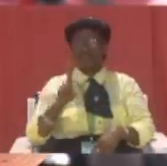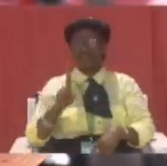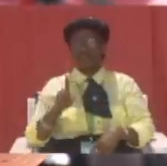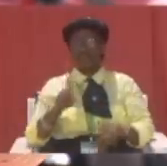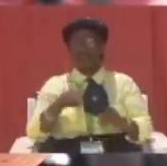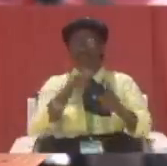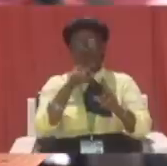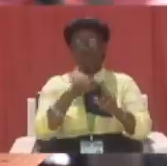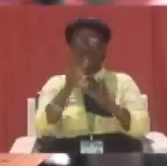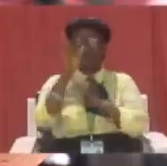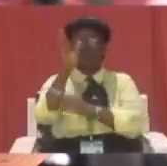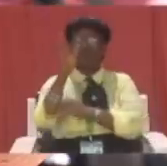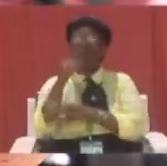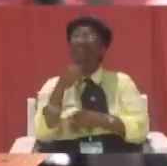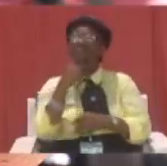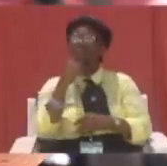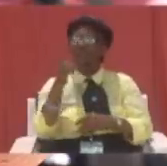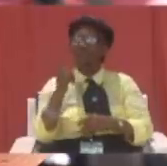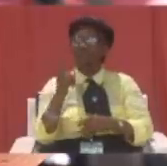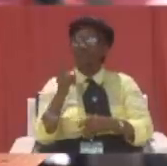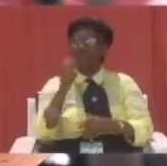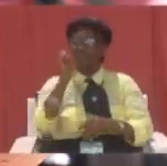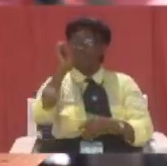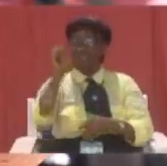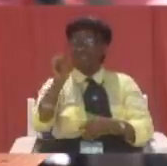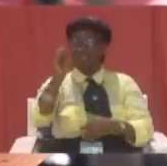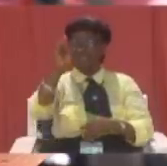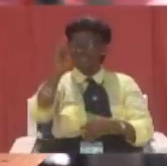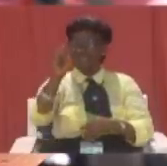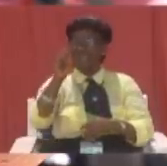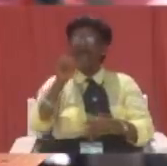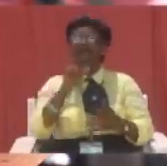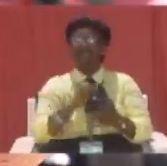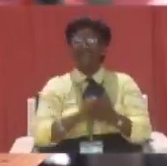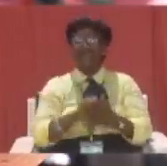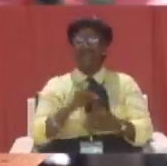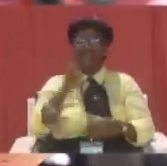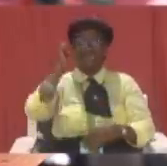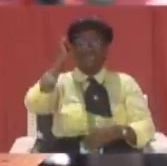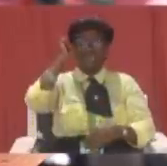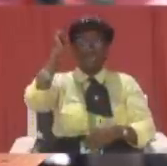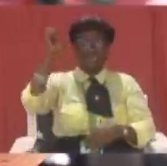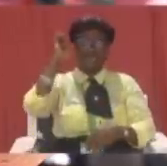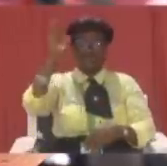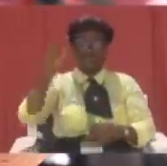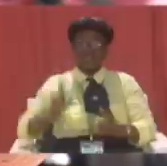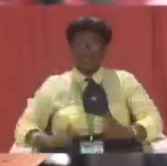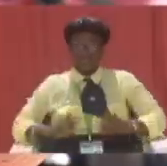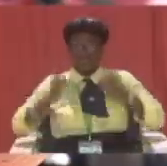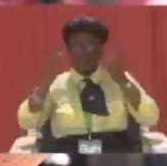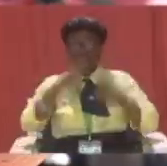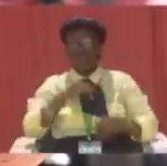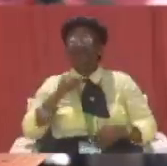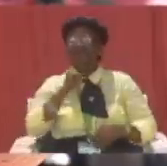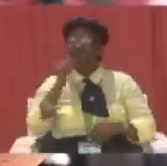when God told Ezekiah that he will live and not die,